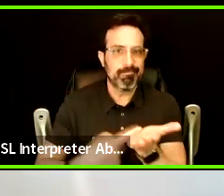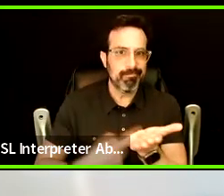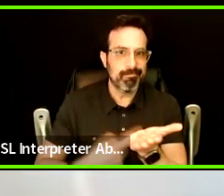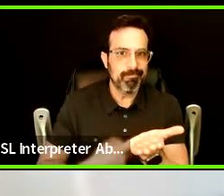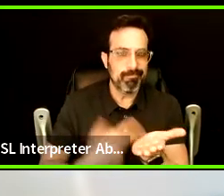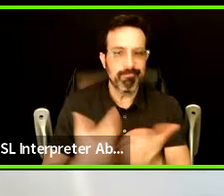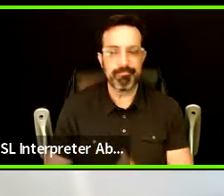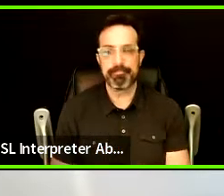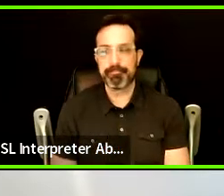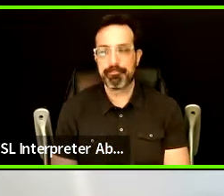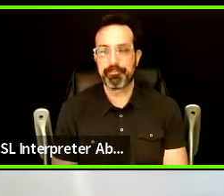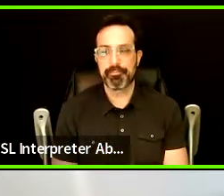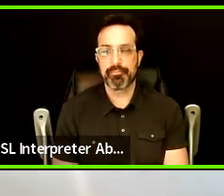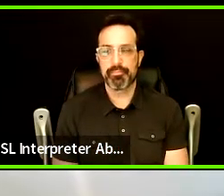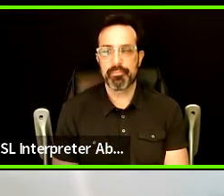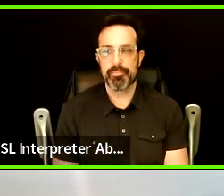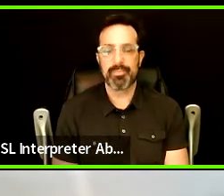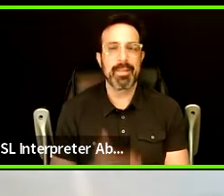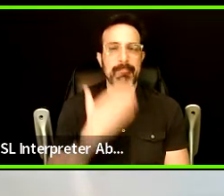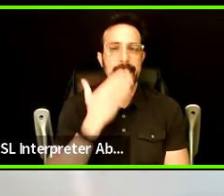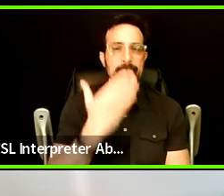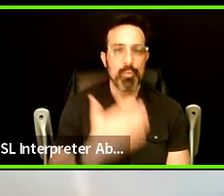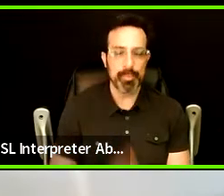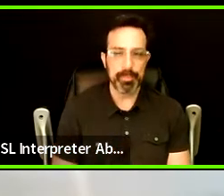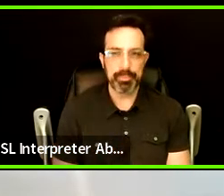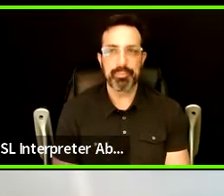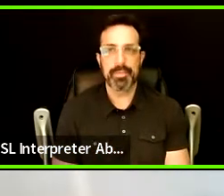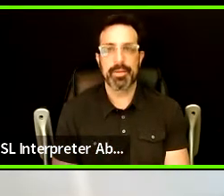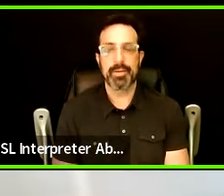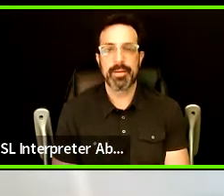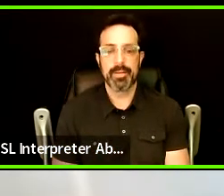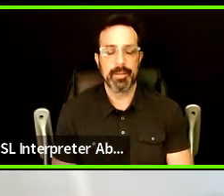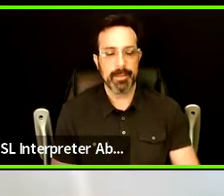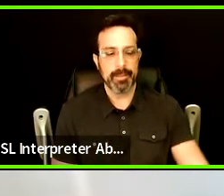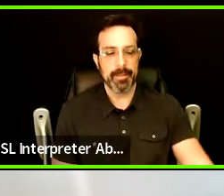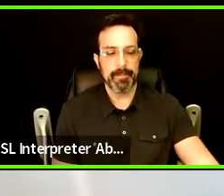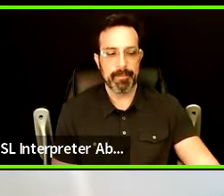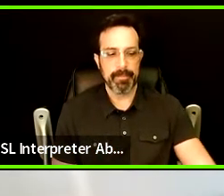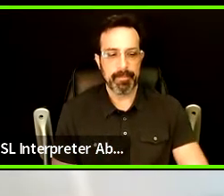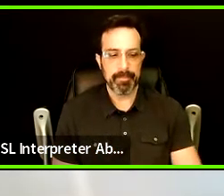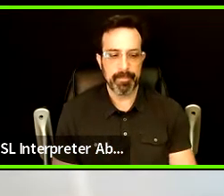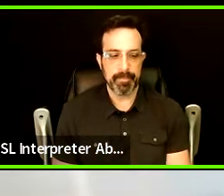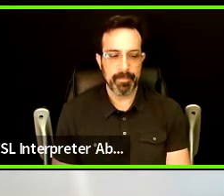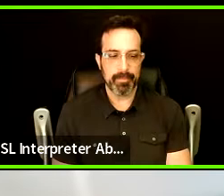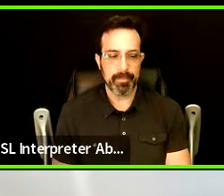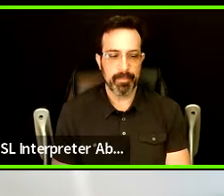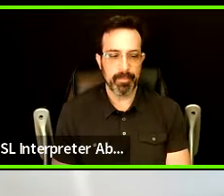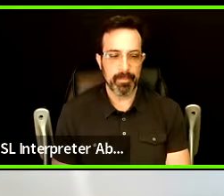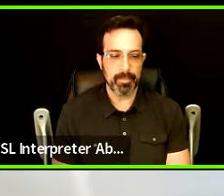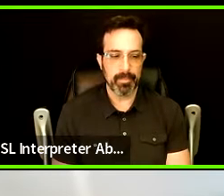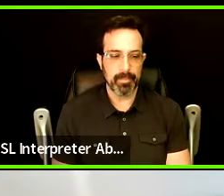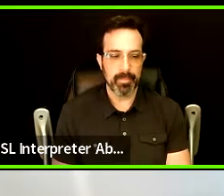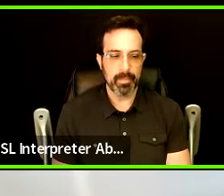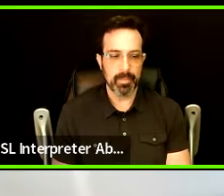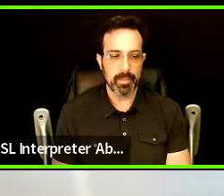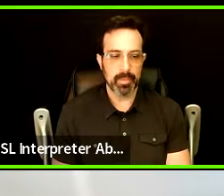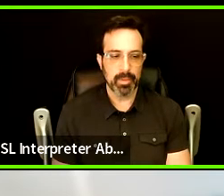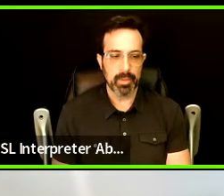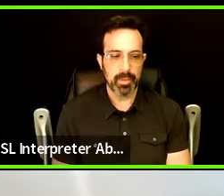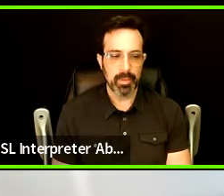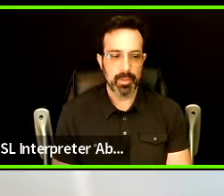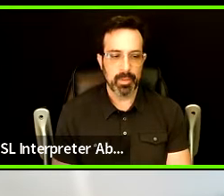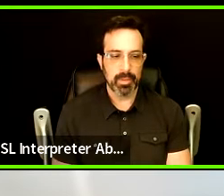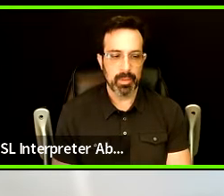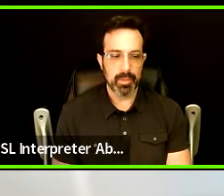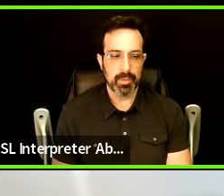conversations. Thank you. Great, thank you, Brenda. Anything from our group of anything we didn't